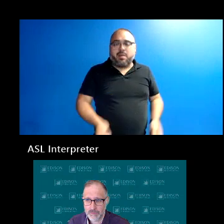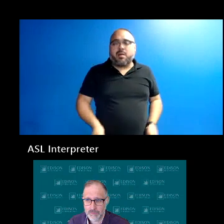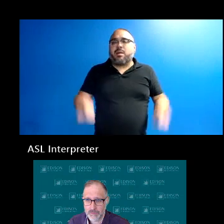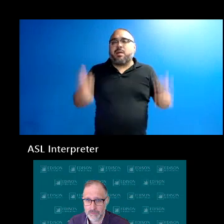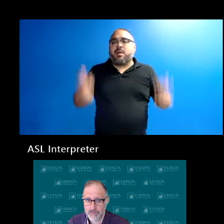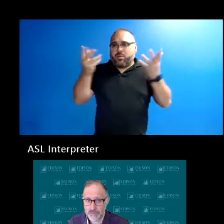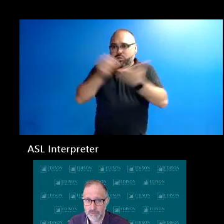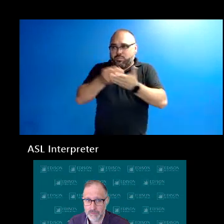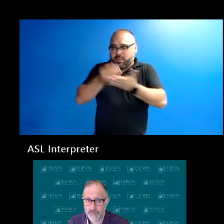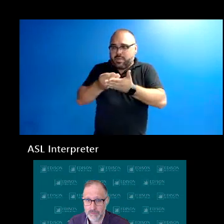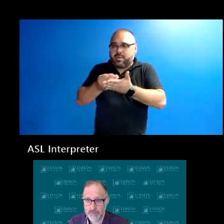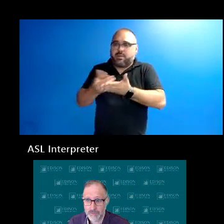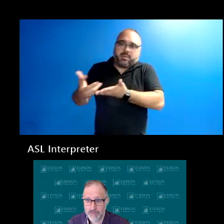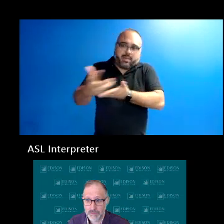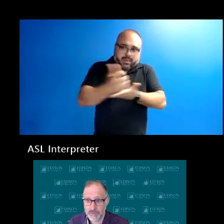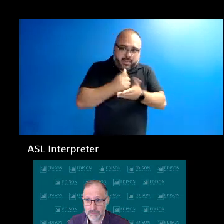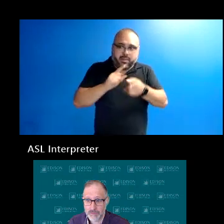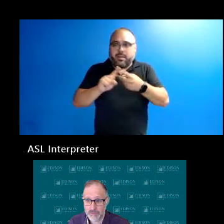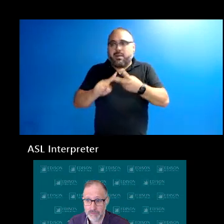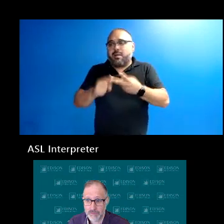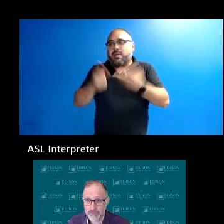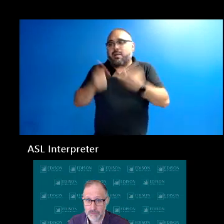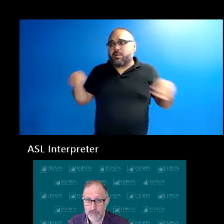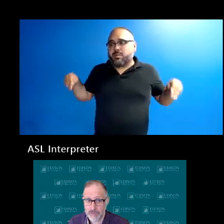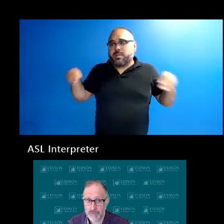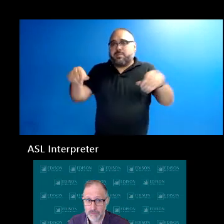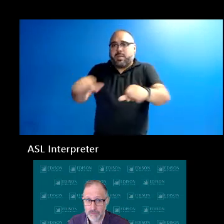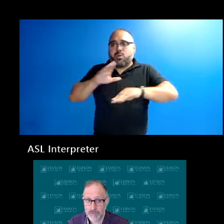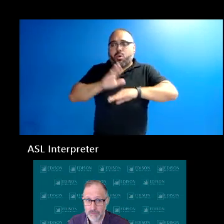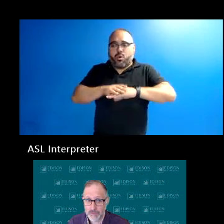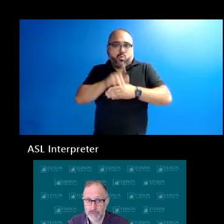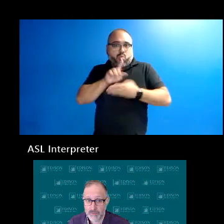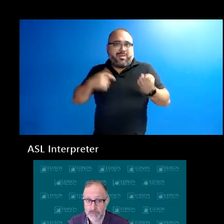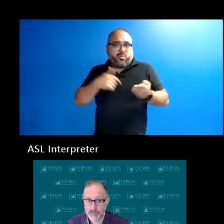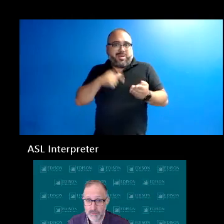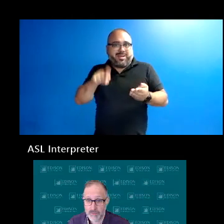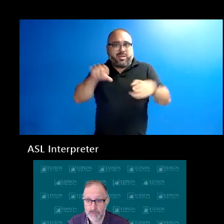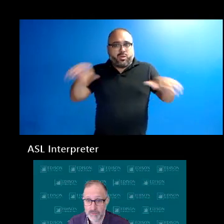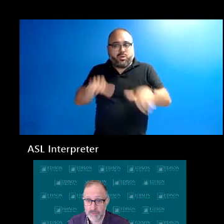been collected, and how much has been spent on the actions necessary to address the event?